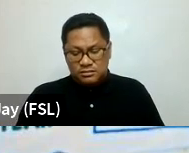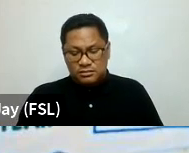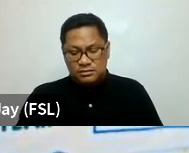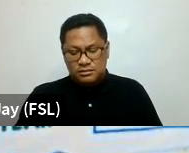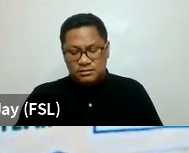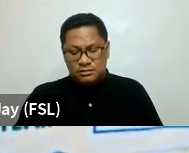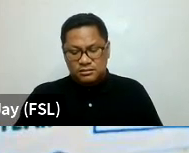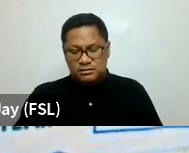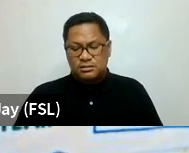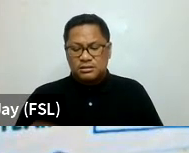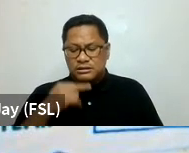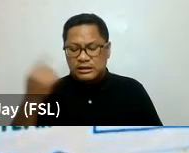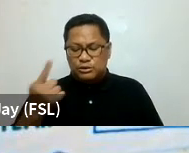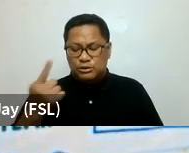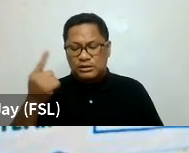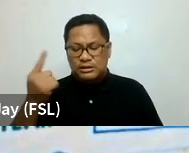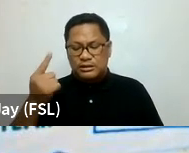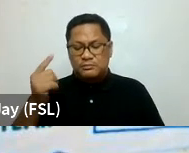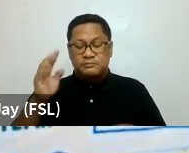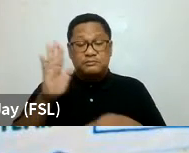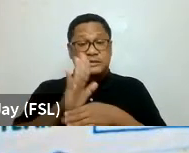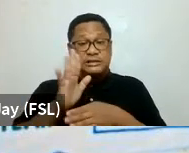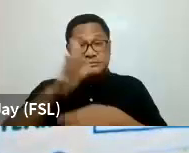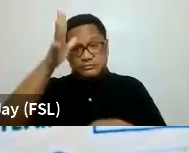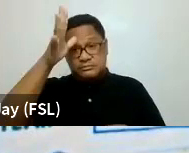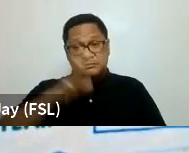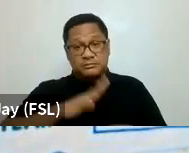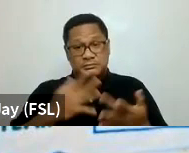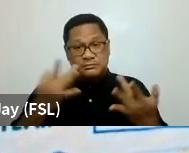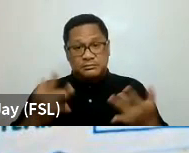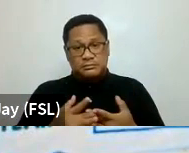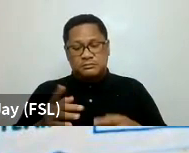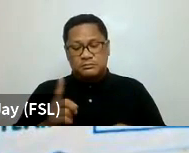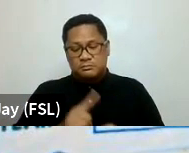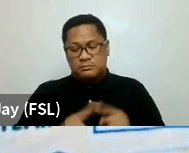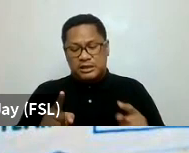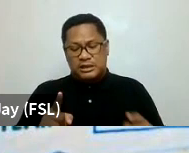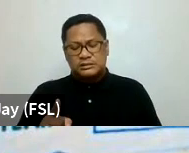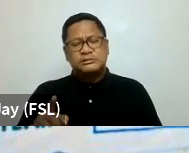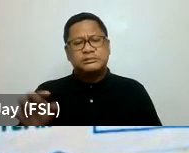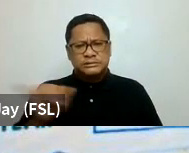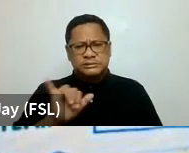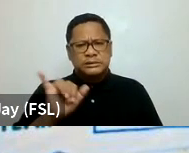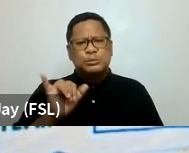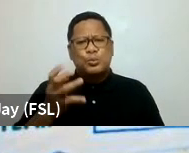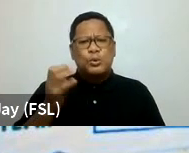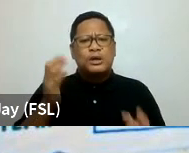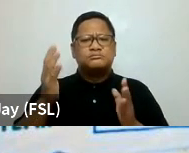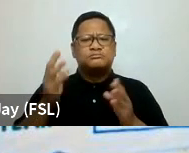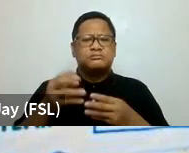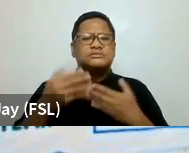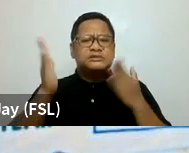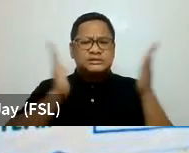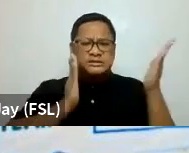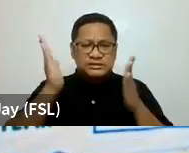a businessman's heart. Okay? My heart also desires serving